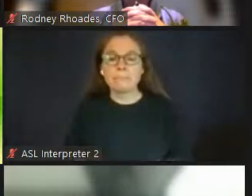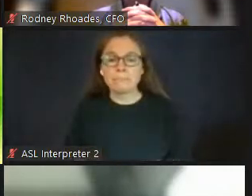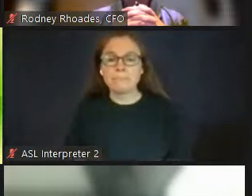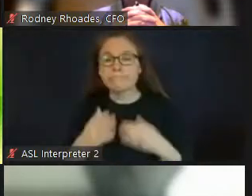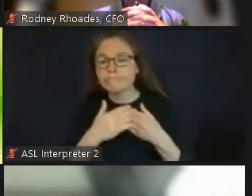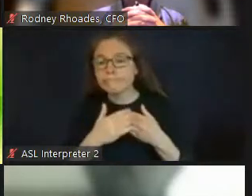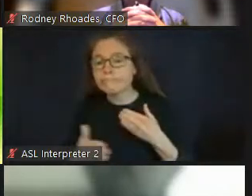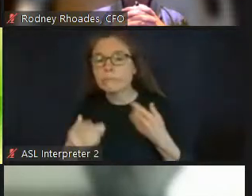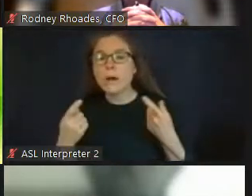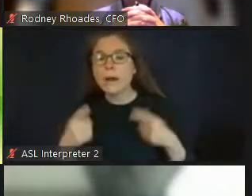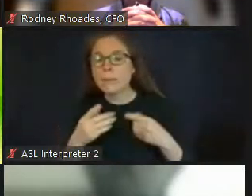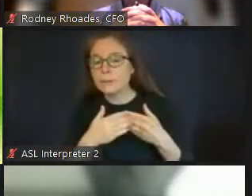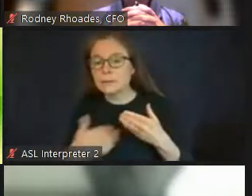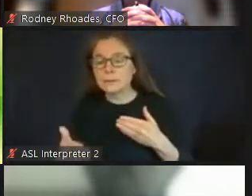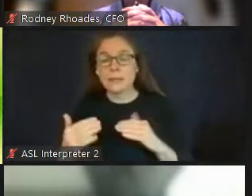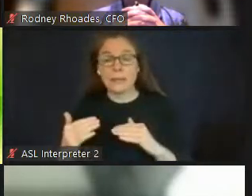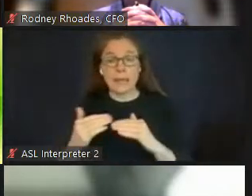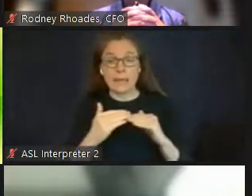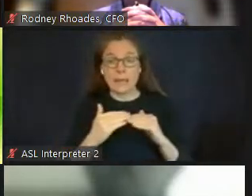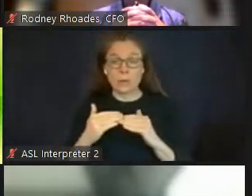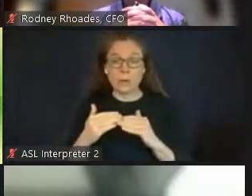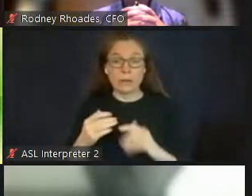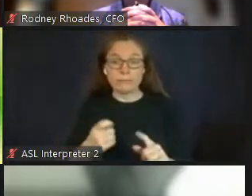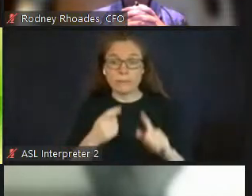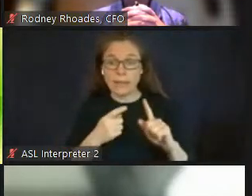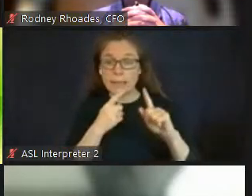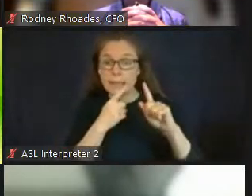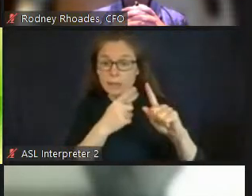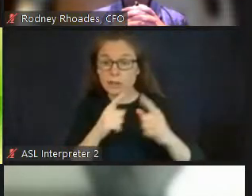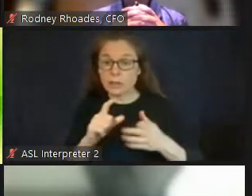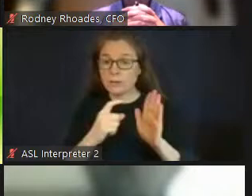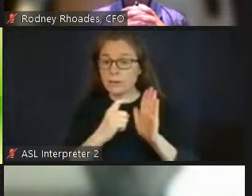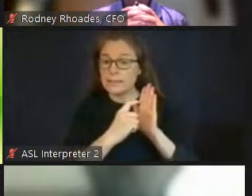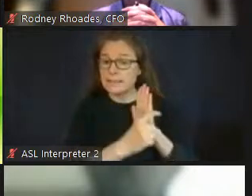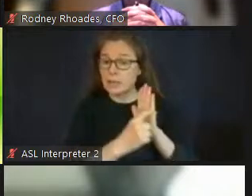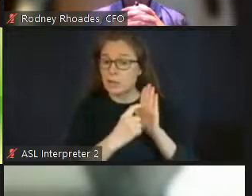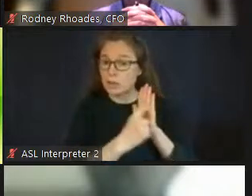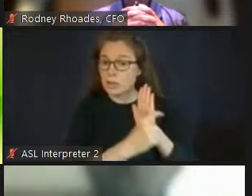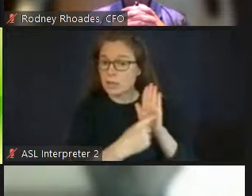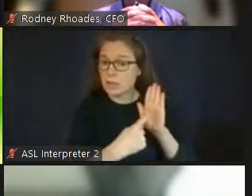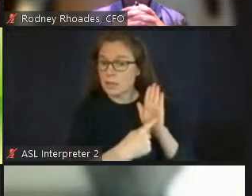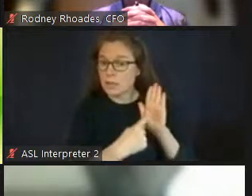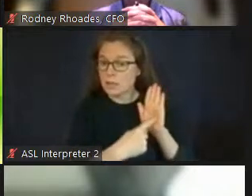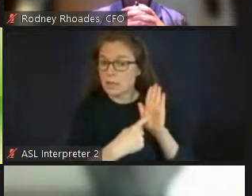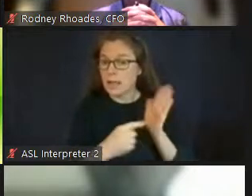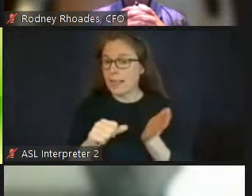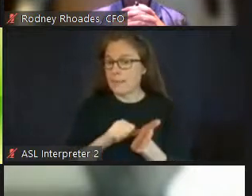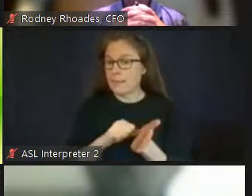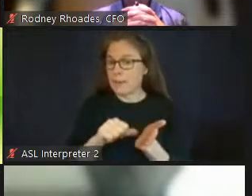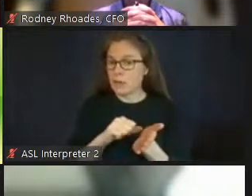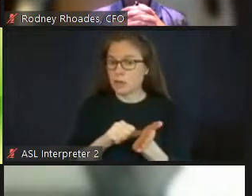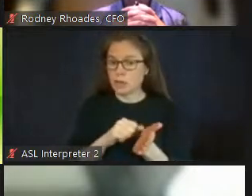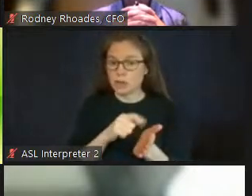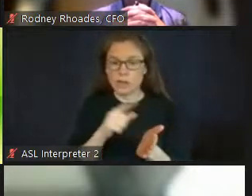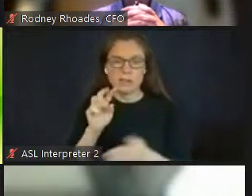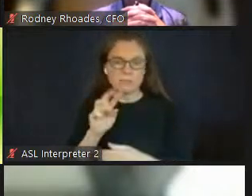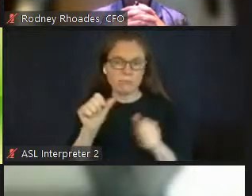The equity initiatives section of the budget page, which is on our